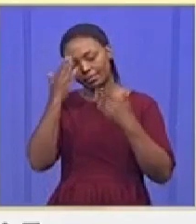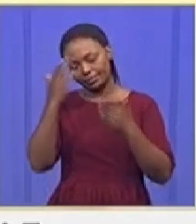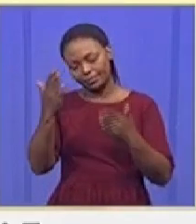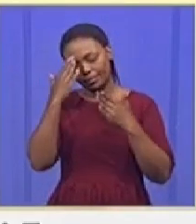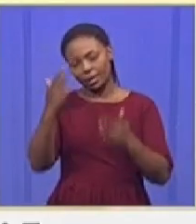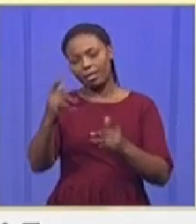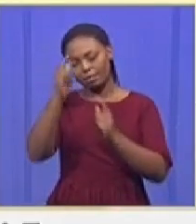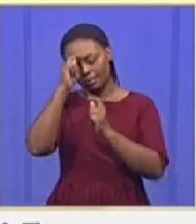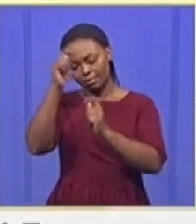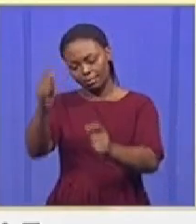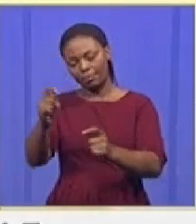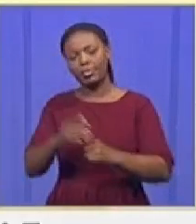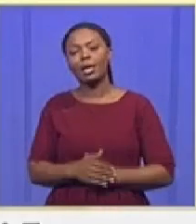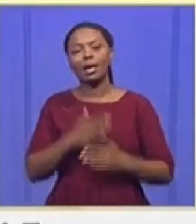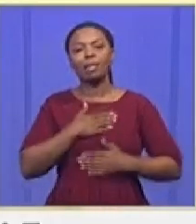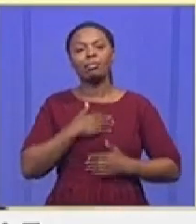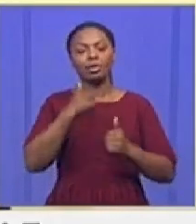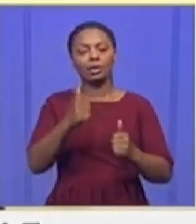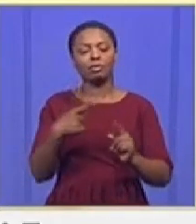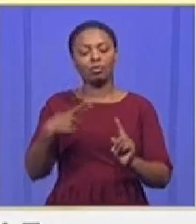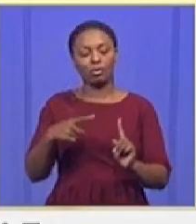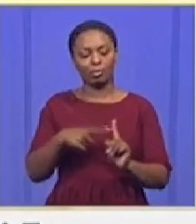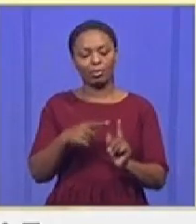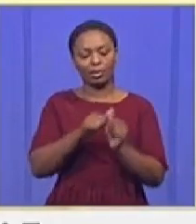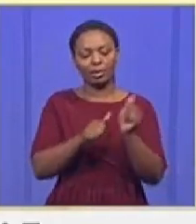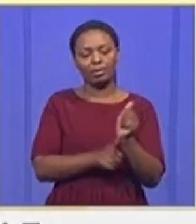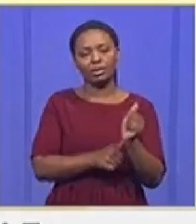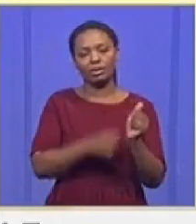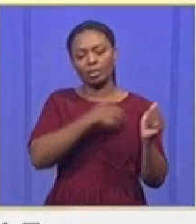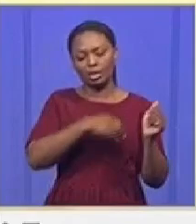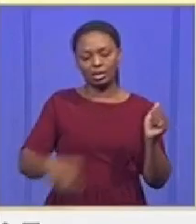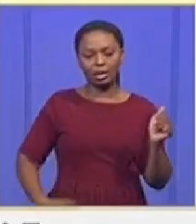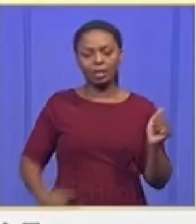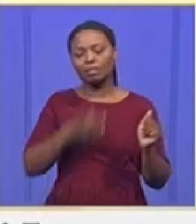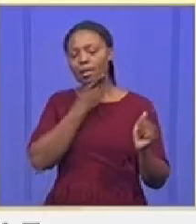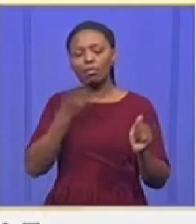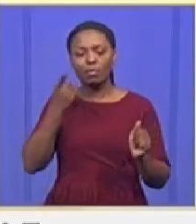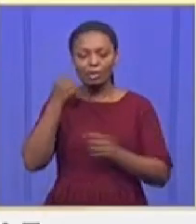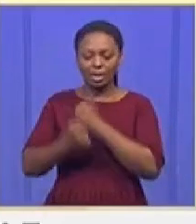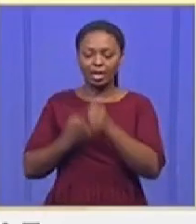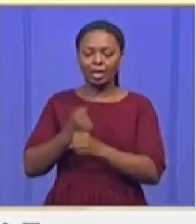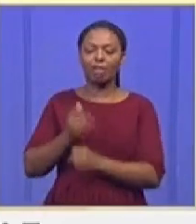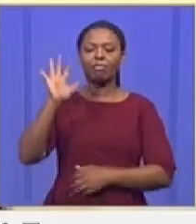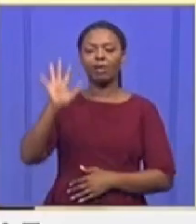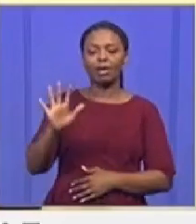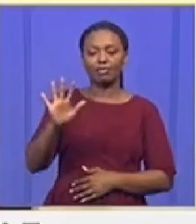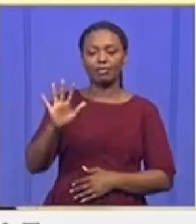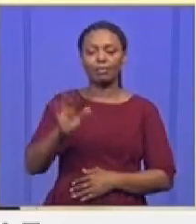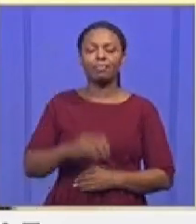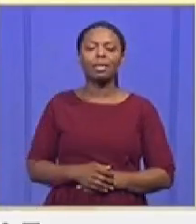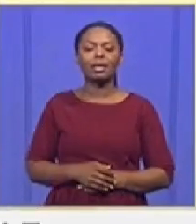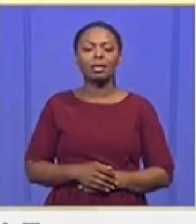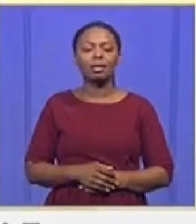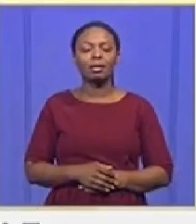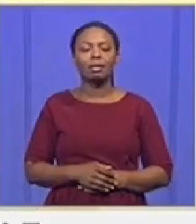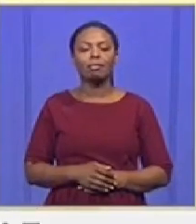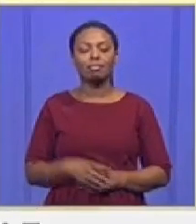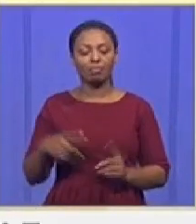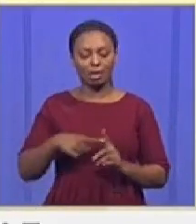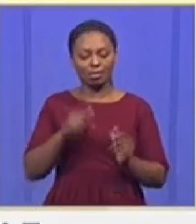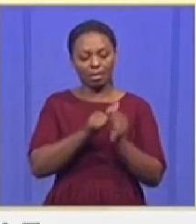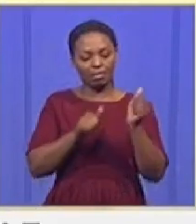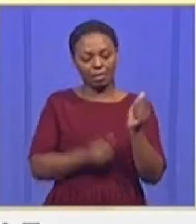President Mabuza for his exceptional service to the country over the last 5 years. The Deputy President has undertaken